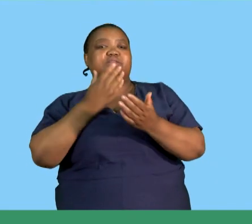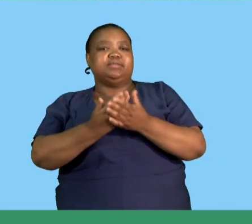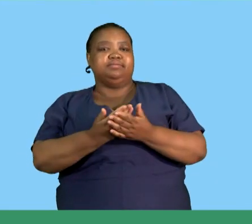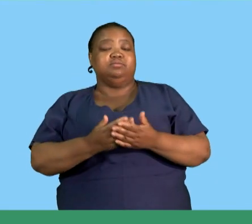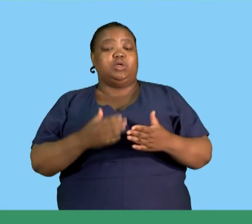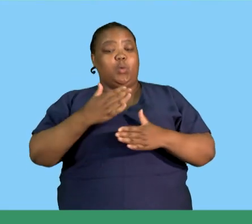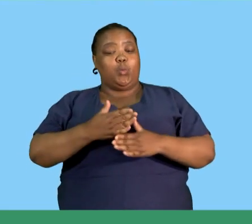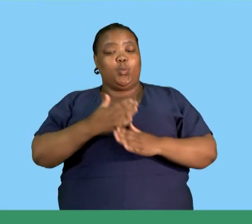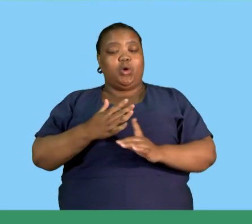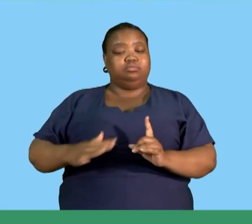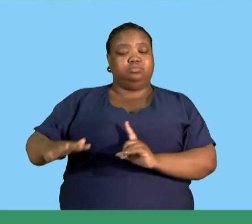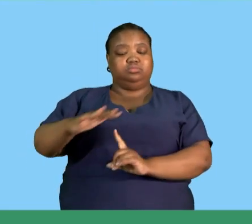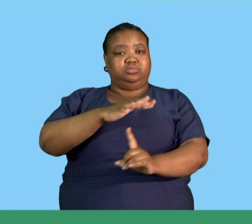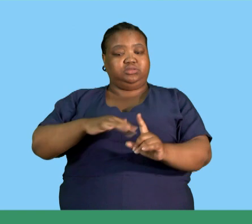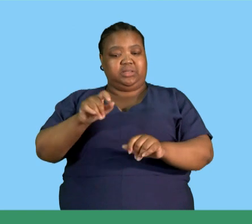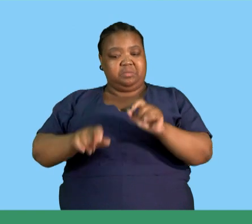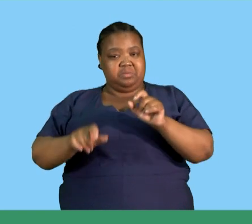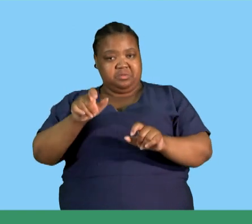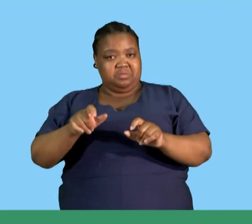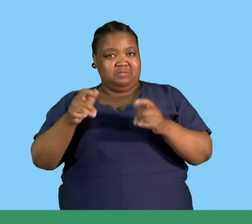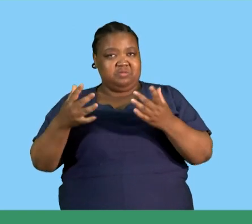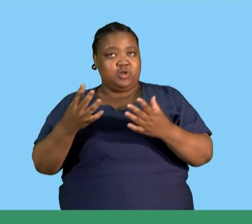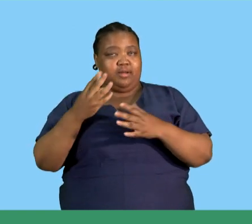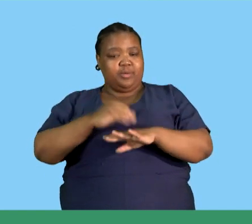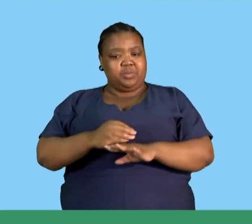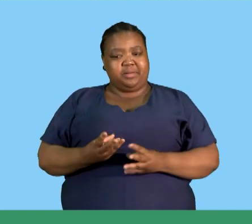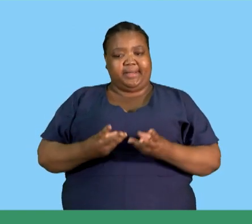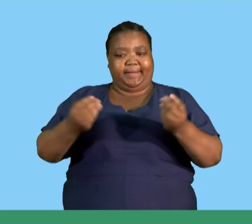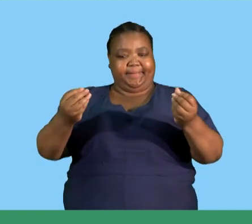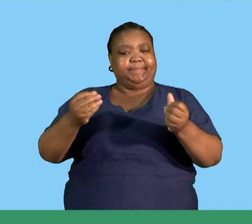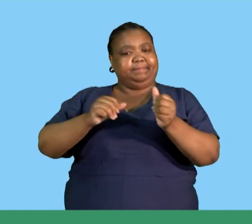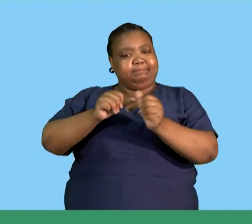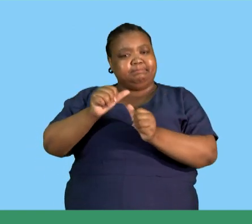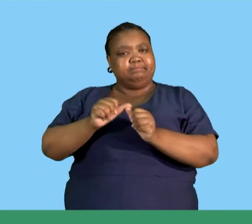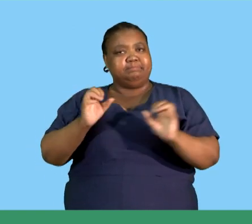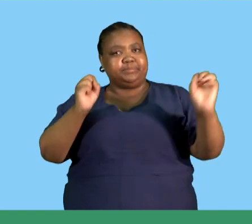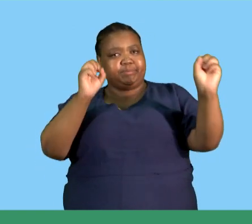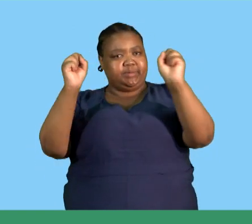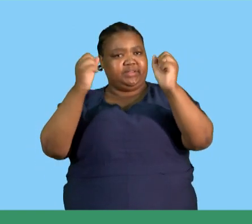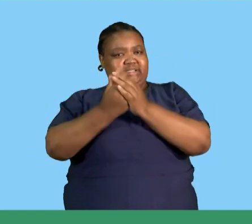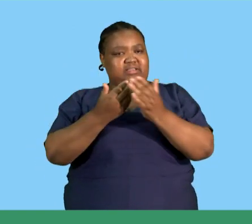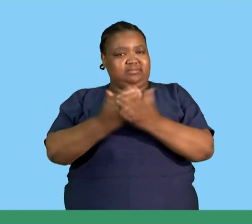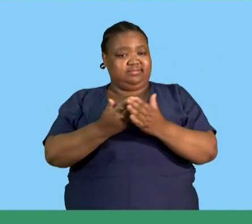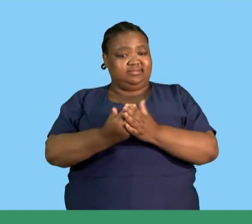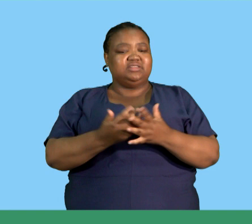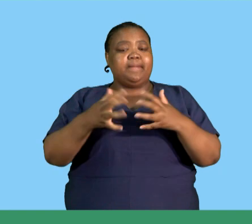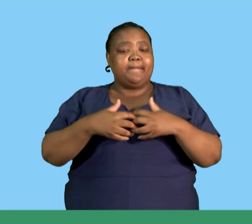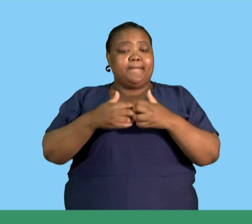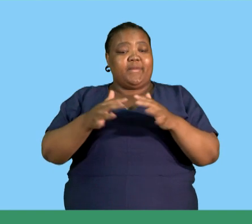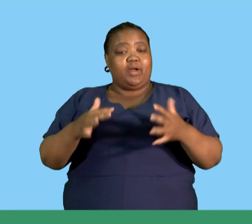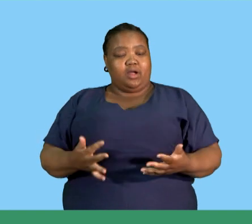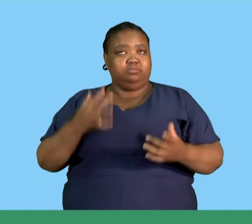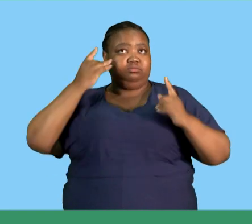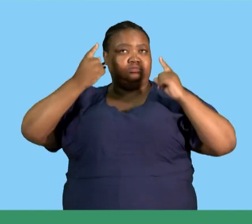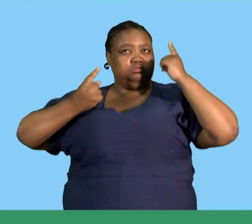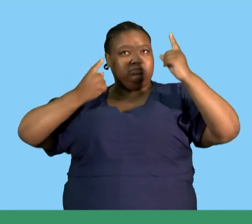stimulates creative thinking in the workplace. So people are able to generate better solutions in the business. So that is stimulated by what?